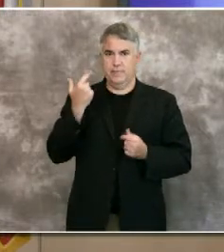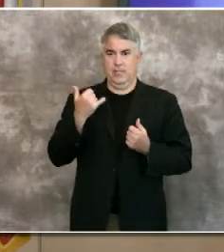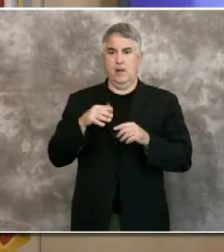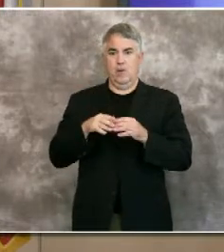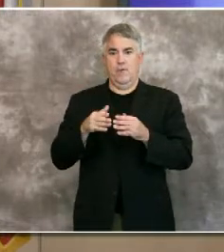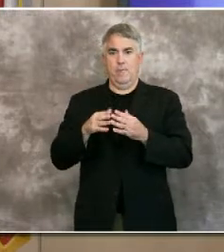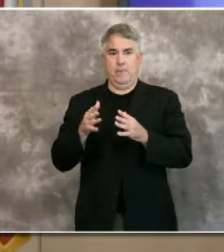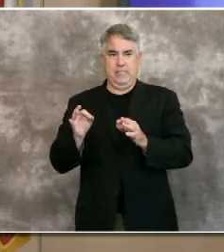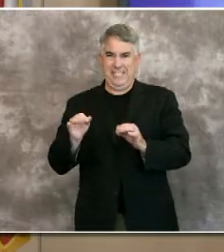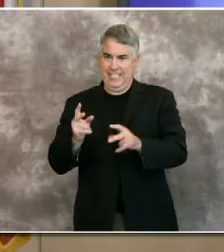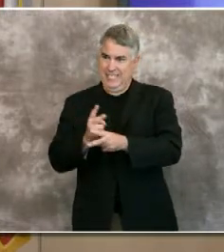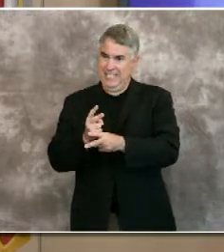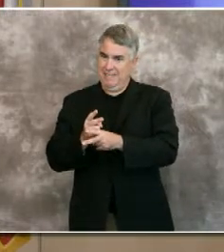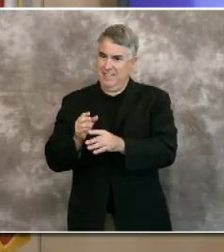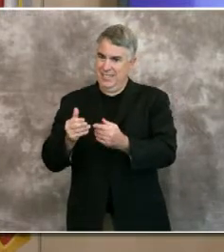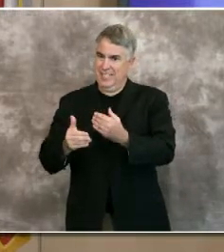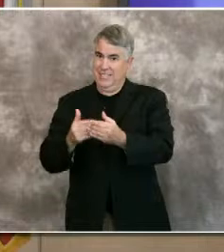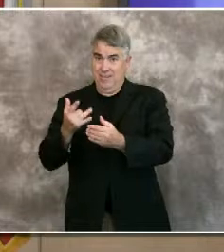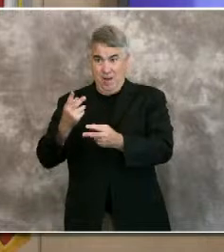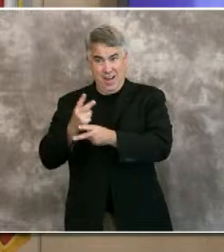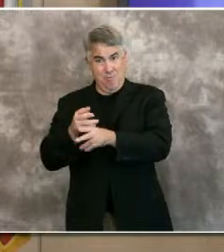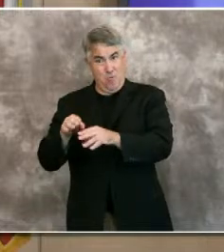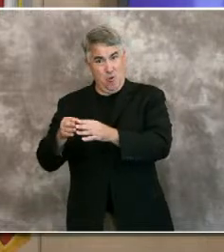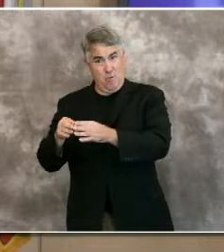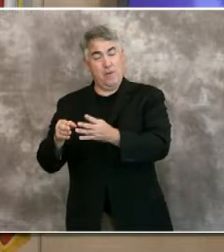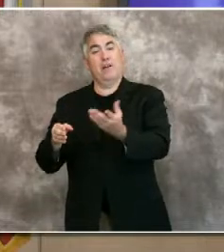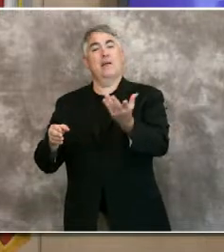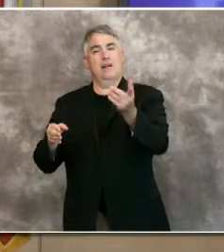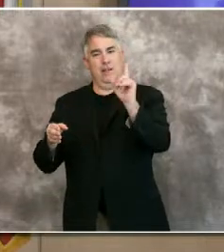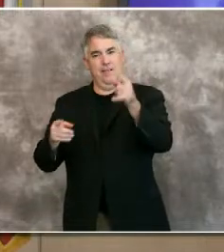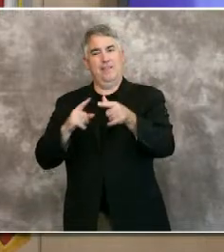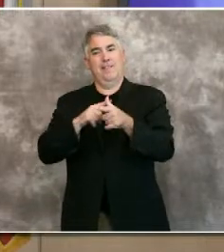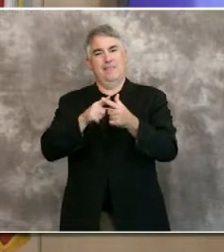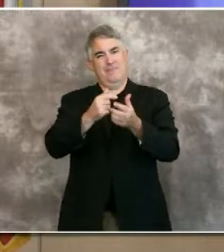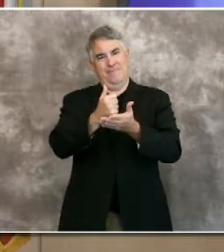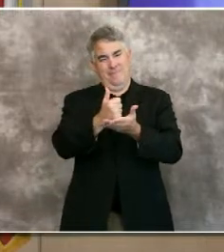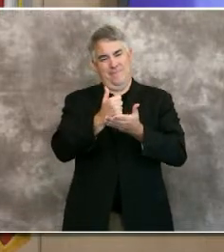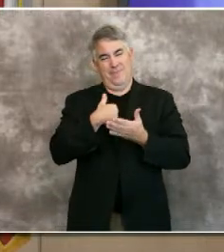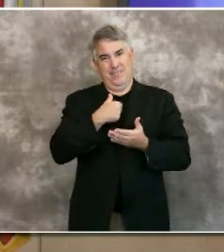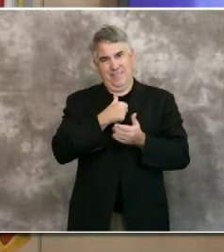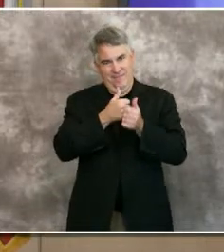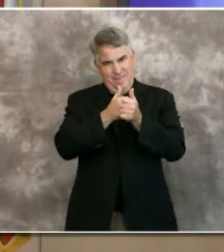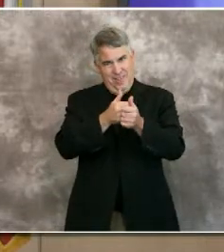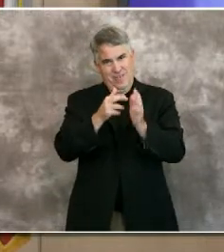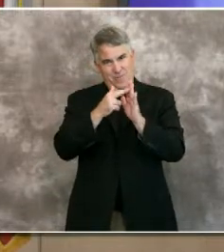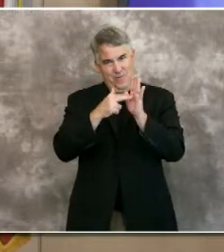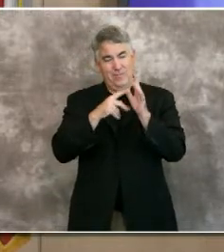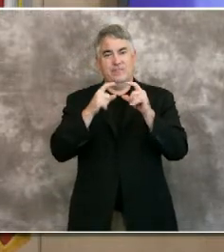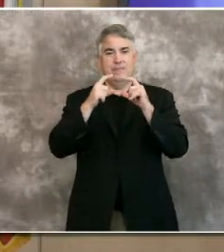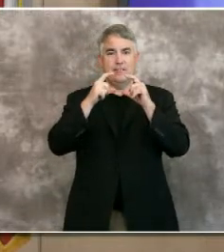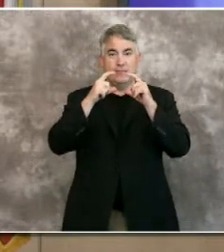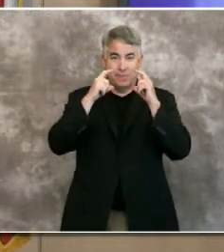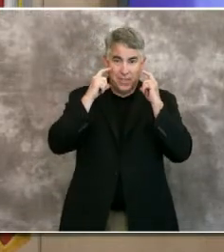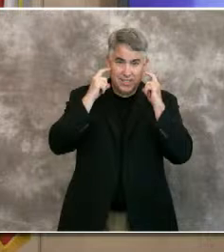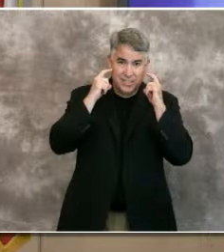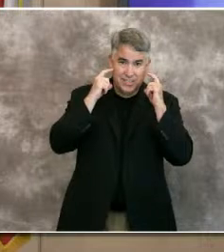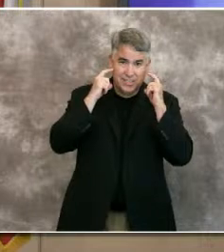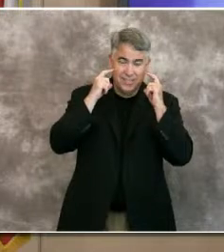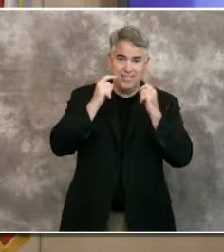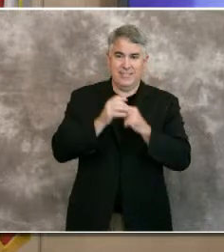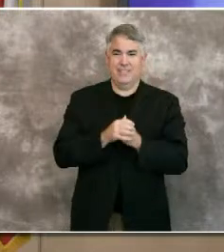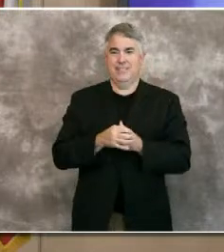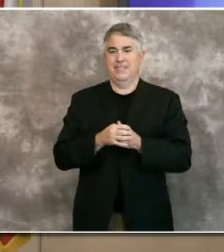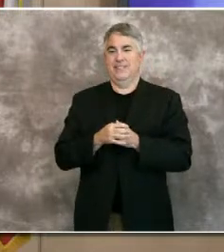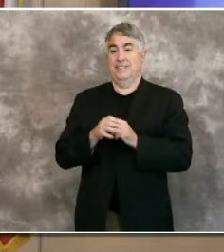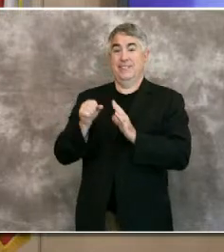order for that to become a reality, we really need the public's help and cooperation. And so we really hope to see widespread utilization of face coverings because, as Dr.